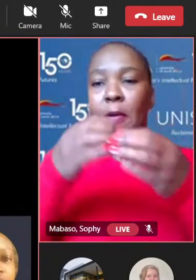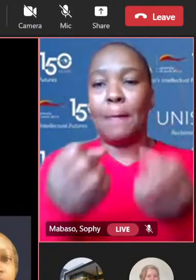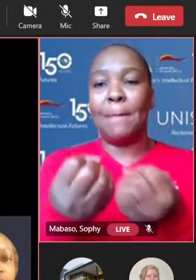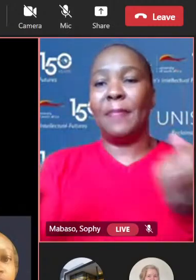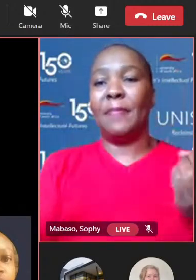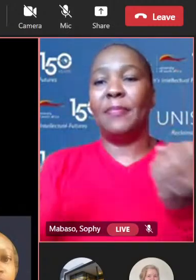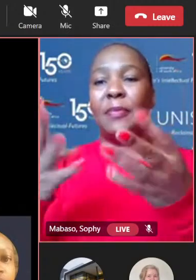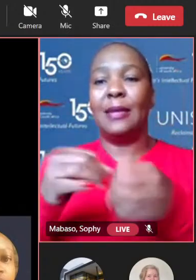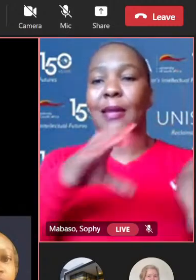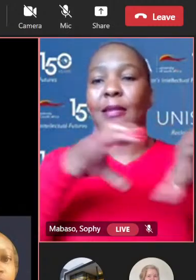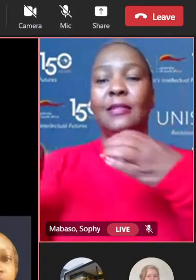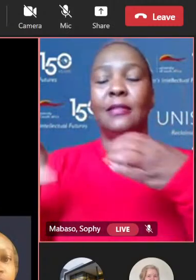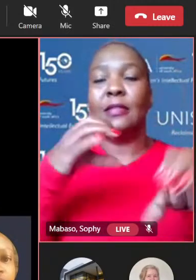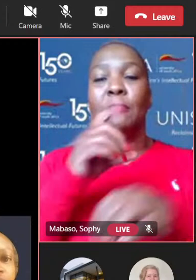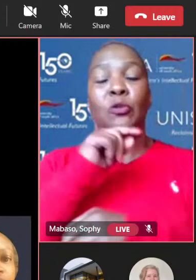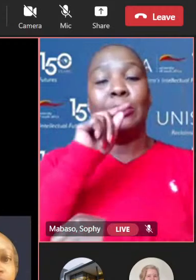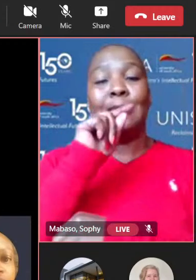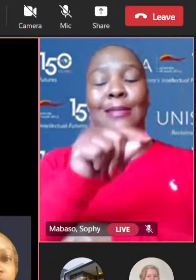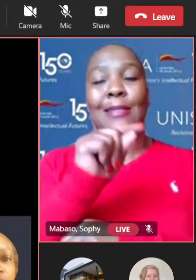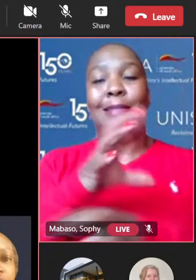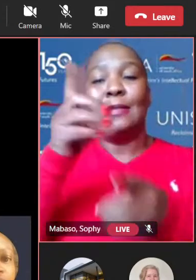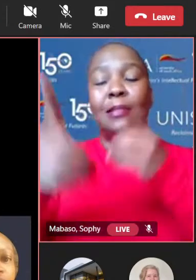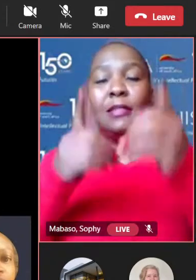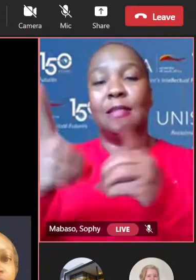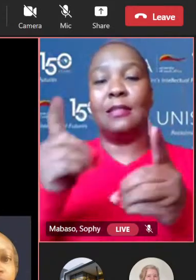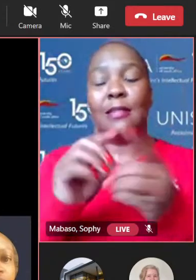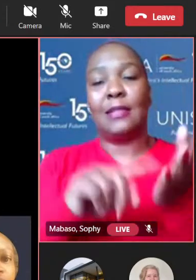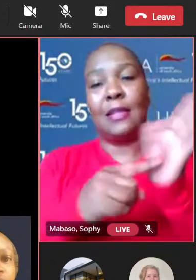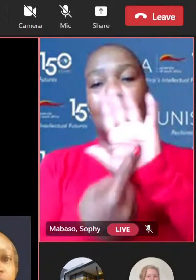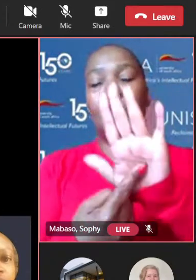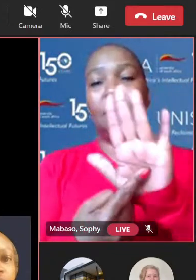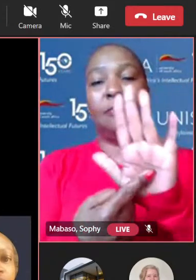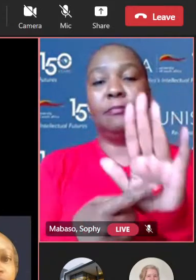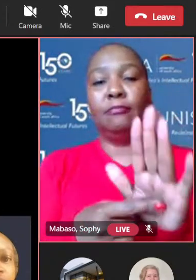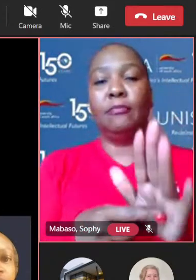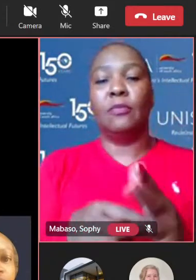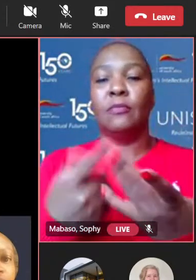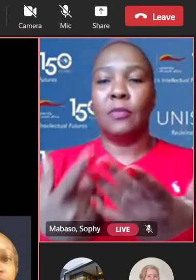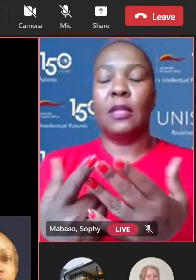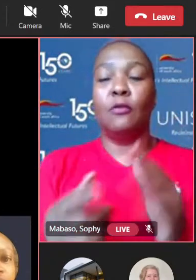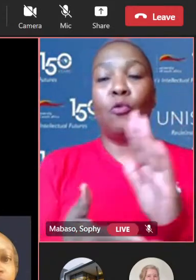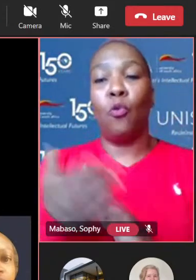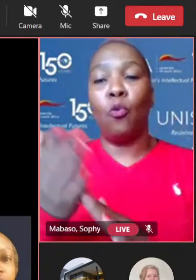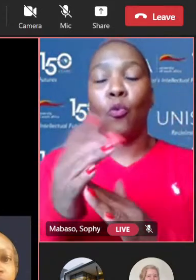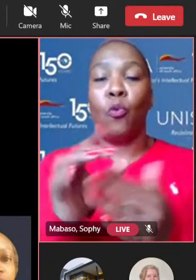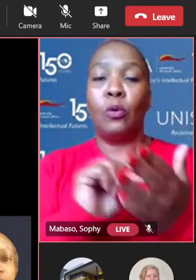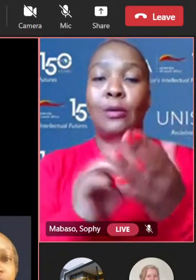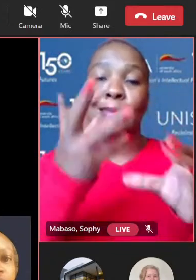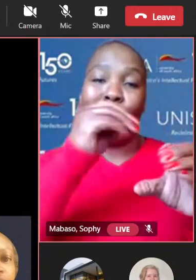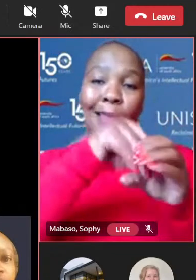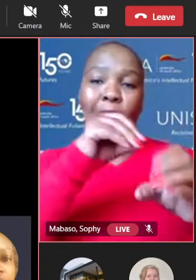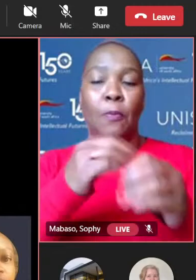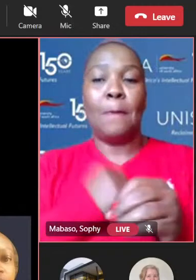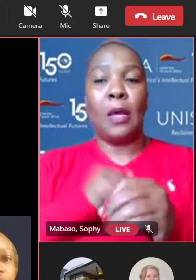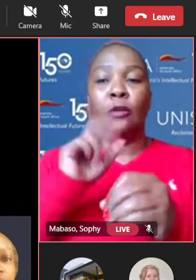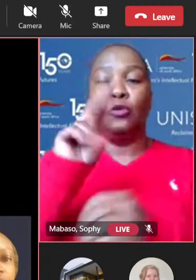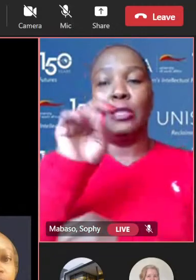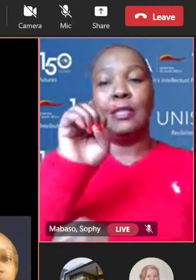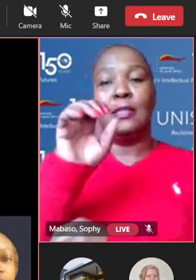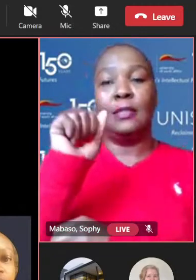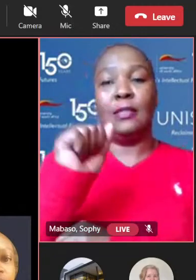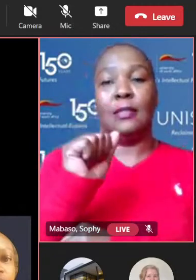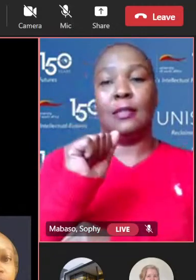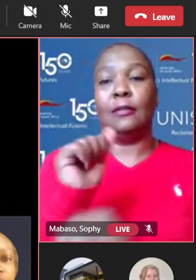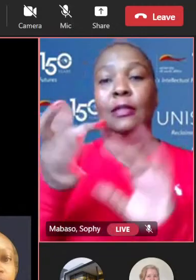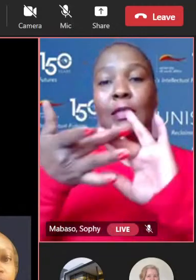I'm using discussion forums as an example. There you go and log on to the My Unisa e-tutor site. That's